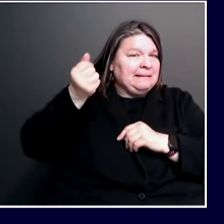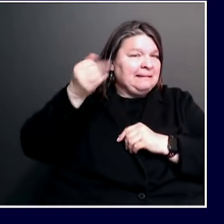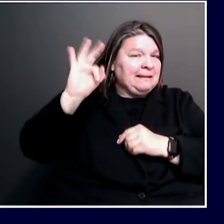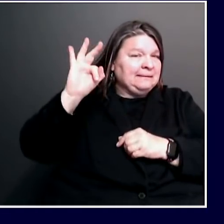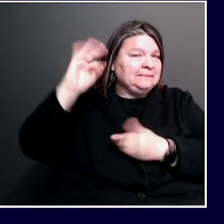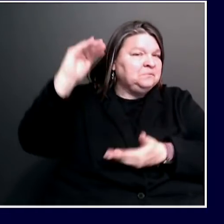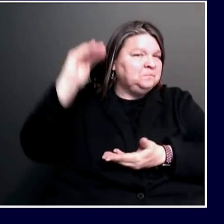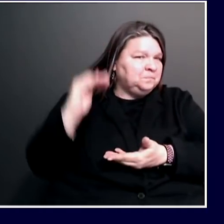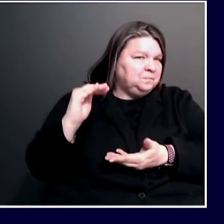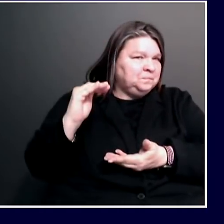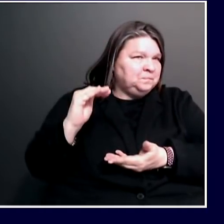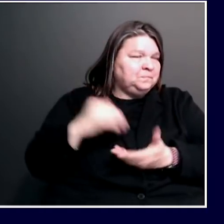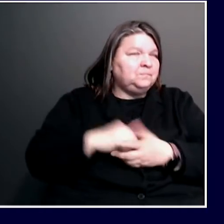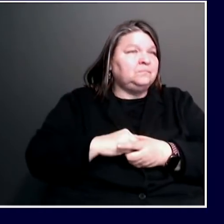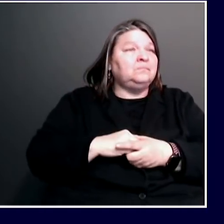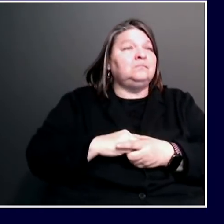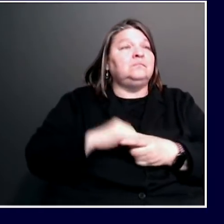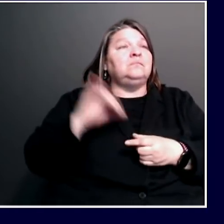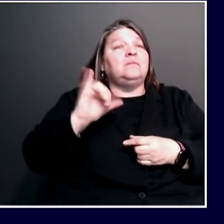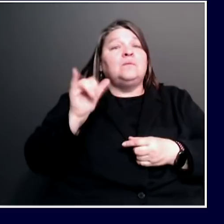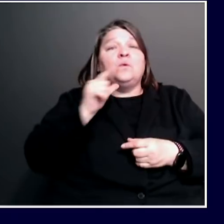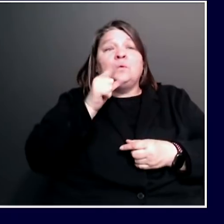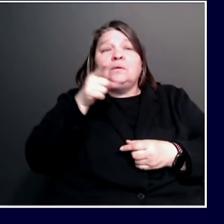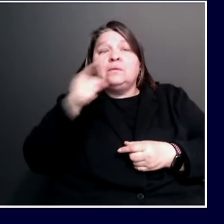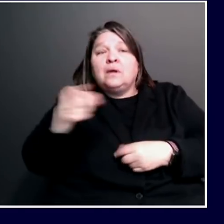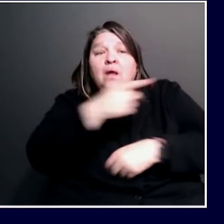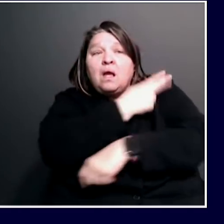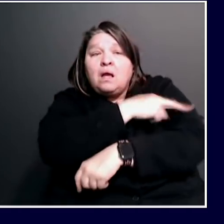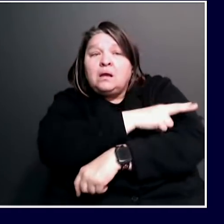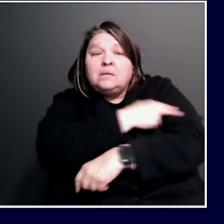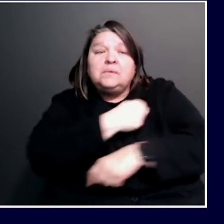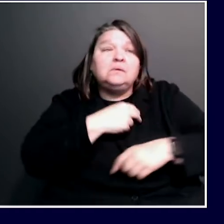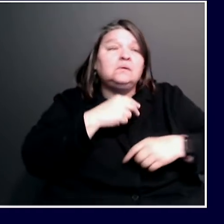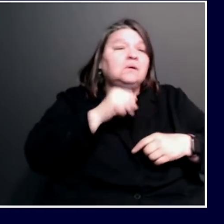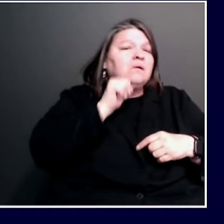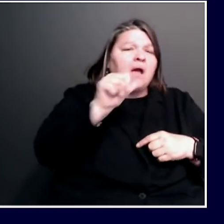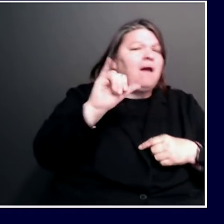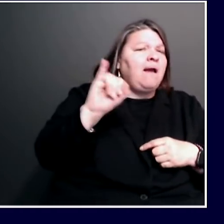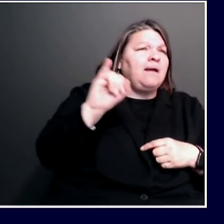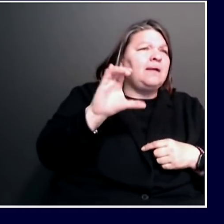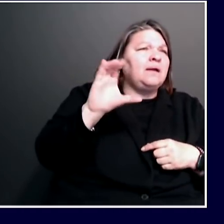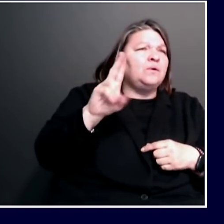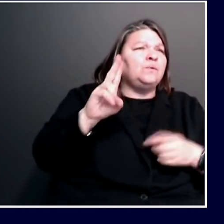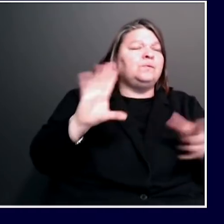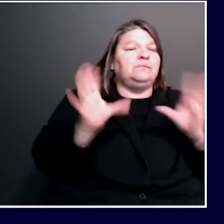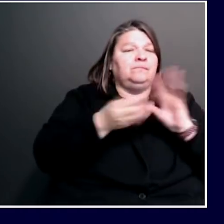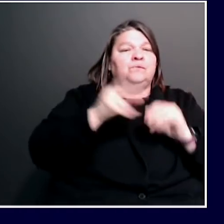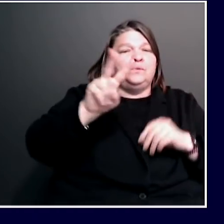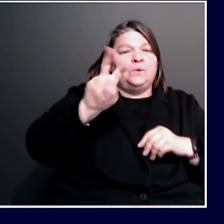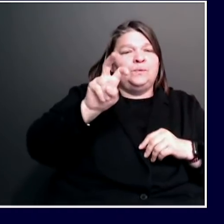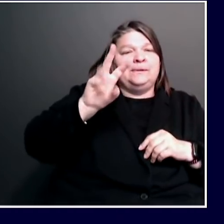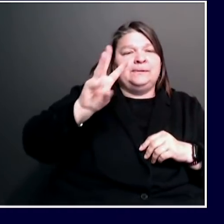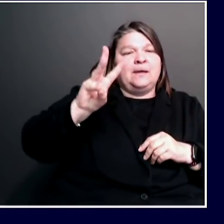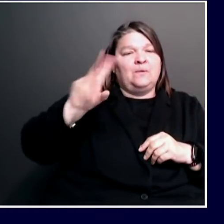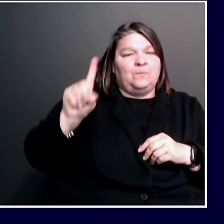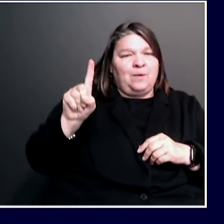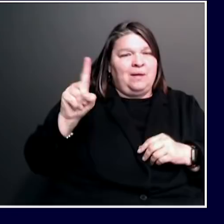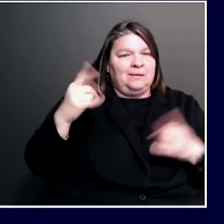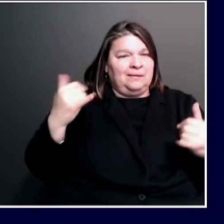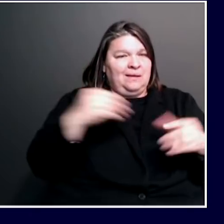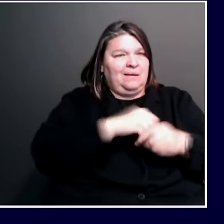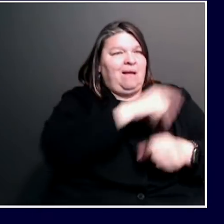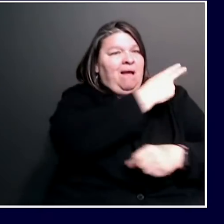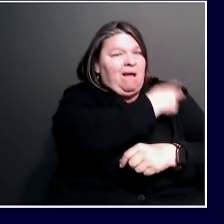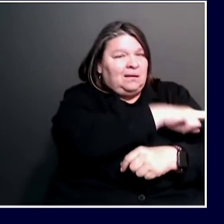for non-ICU patients, there are 261 people hospitalized right now. But 2 weeks ago, that number